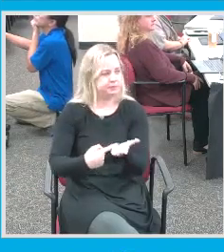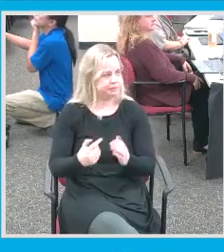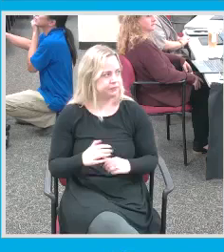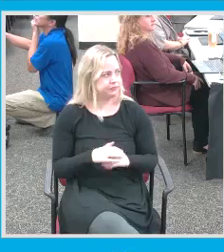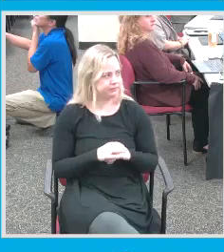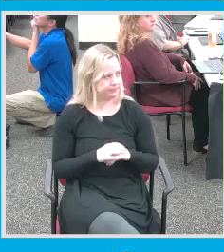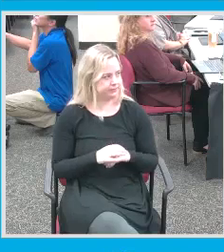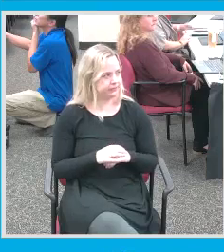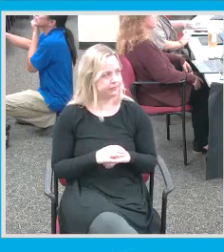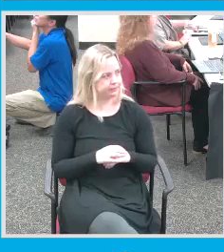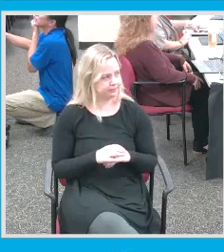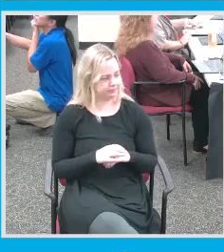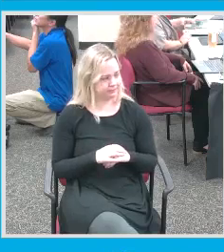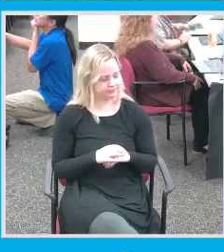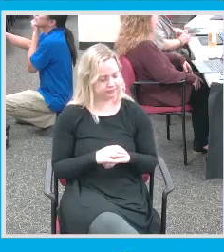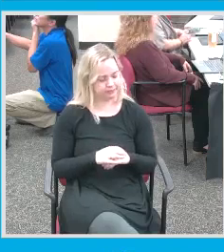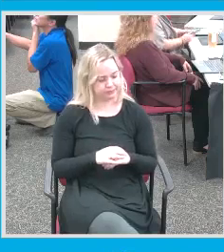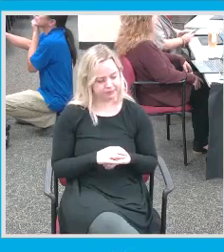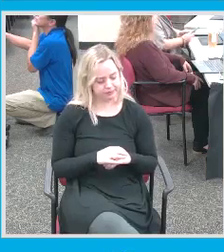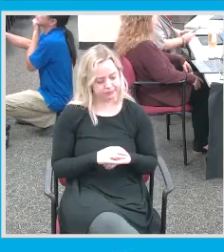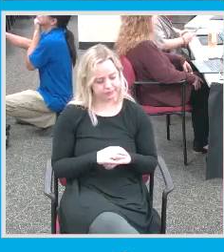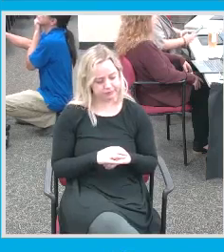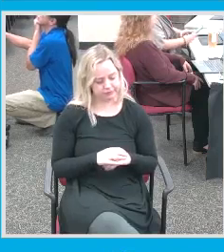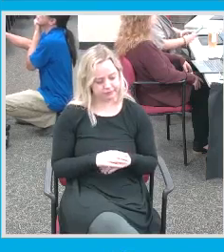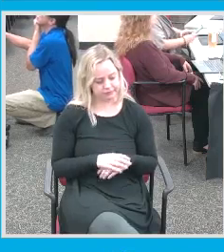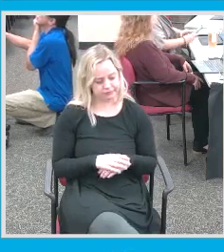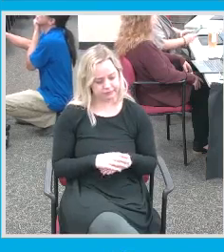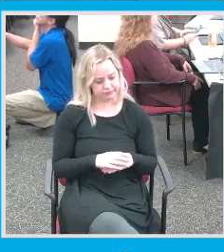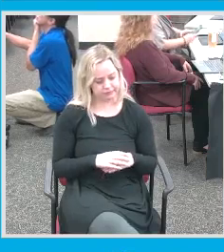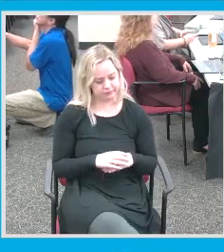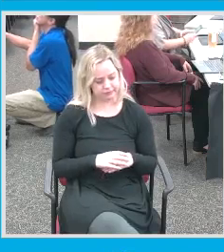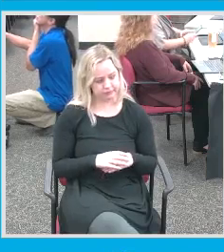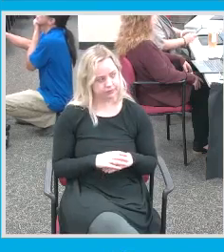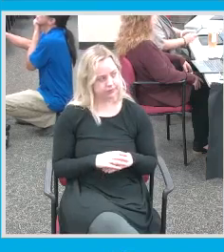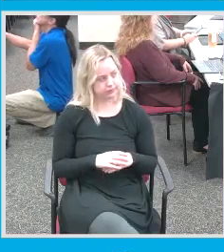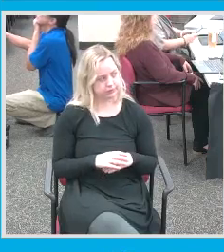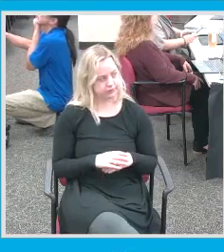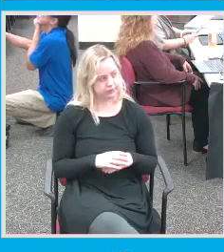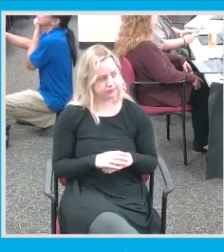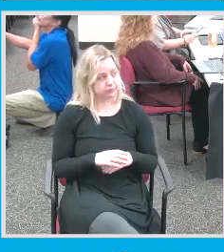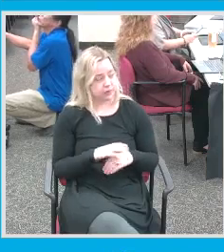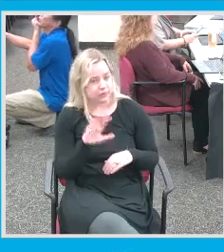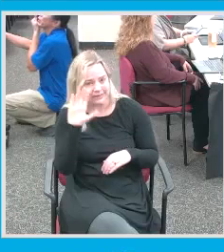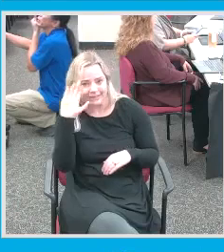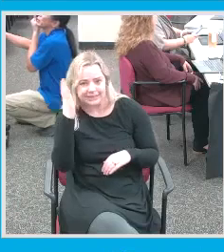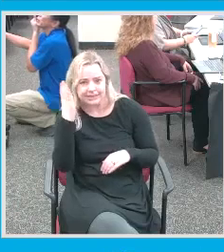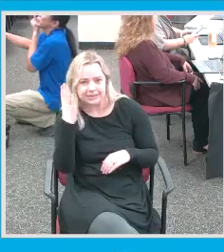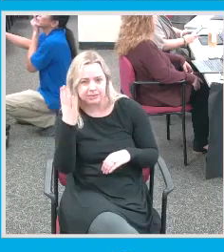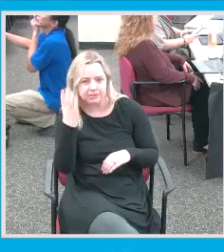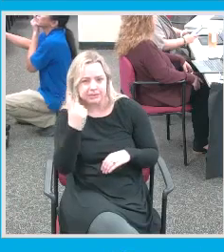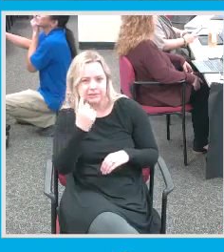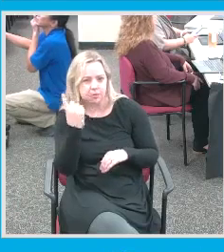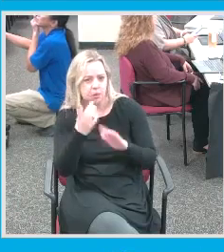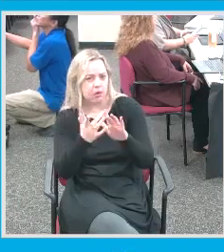And we have Samantha online. Okay, is she able to speak to us online, Samantha?